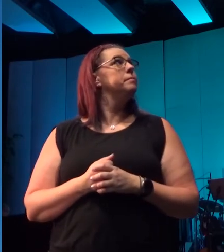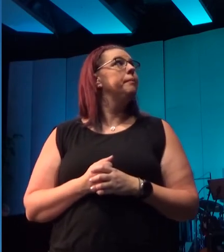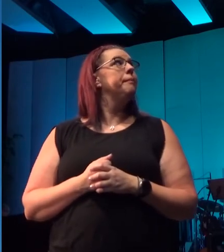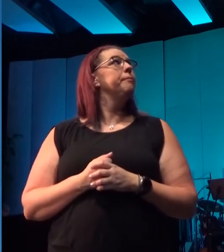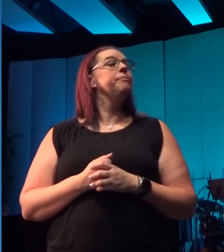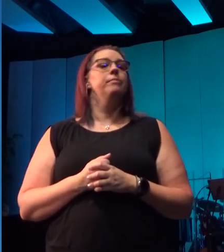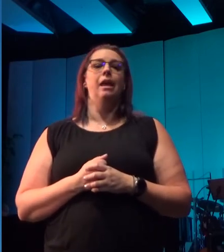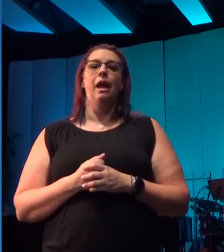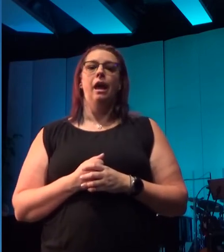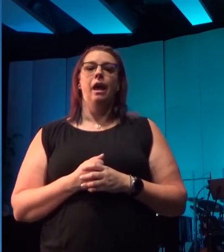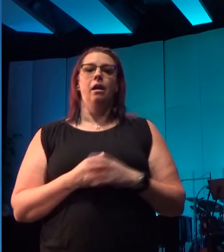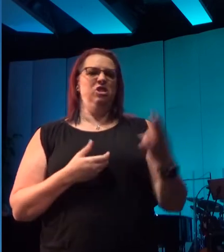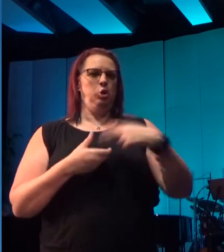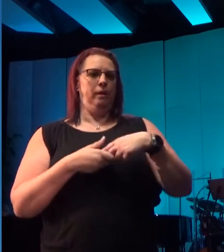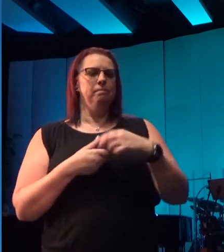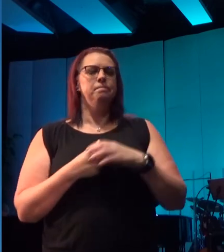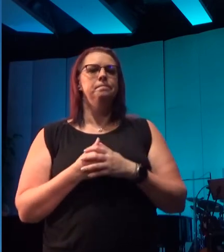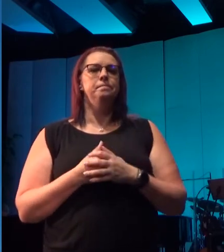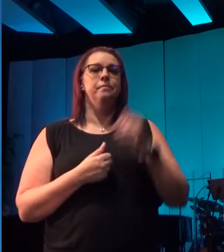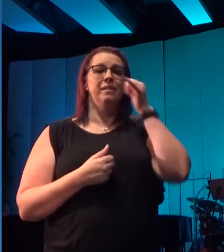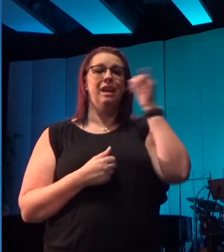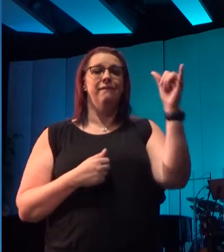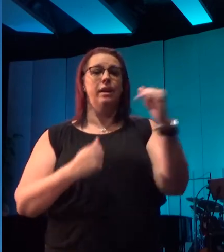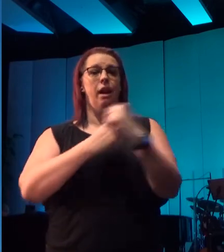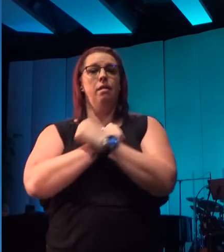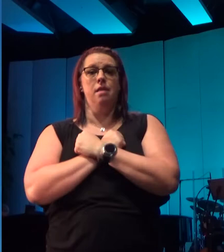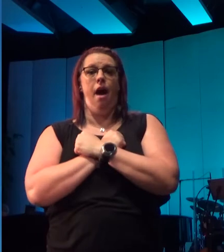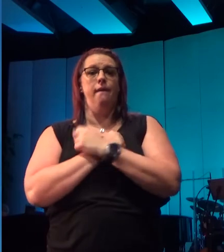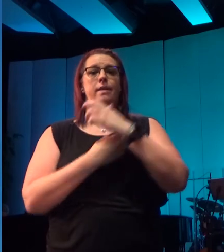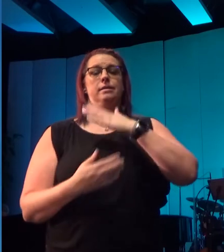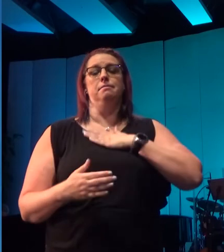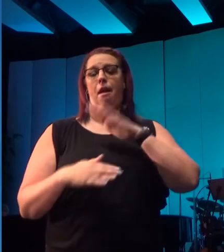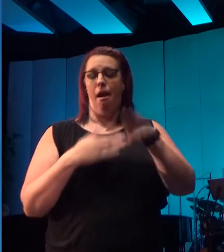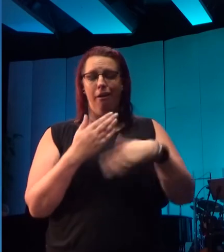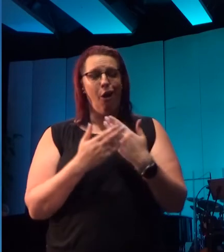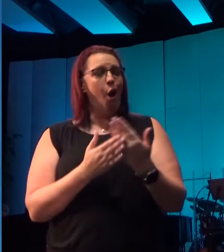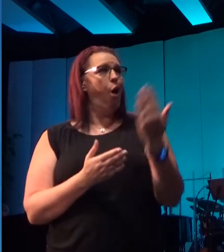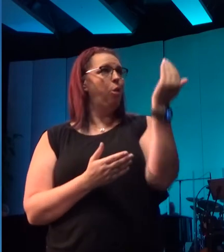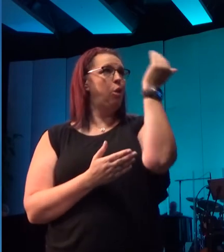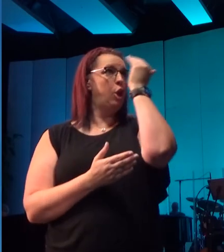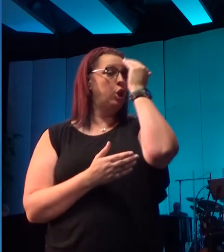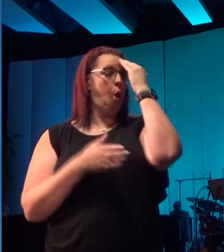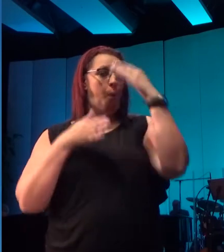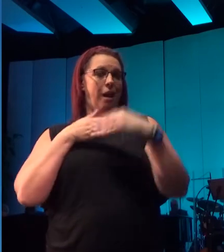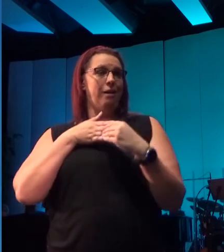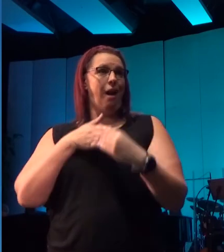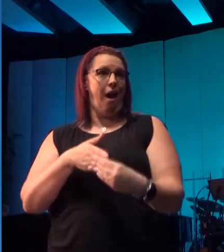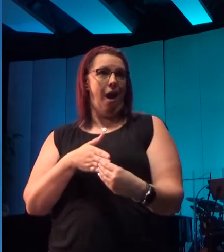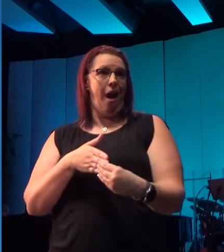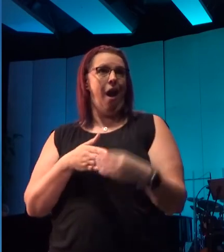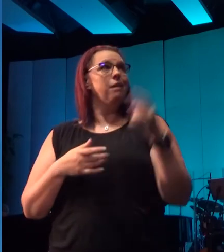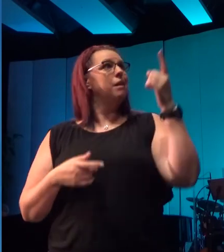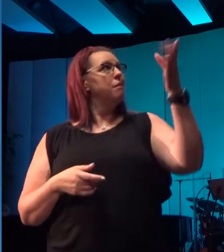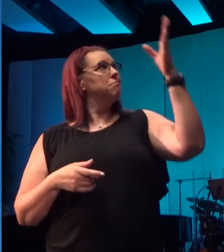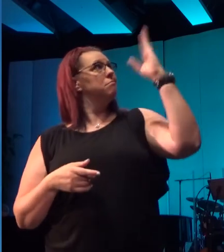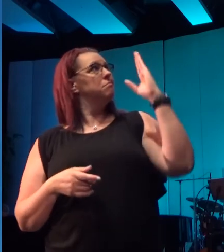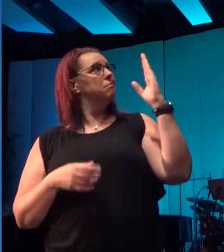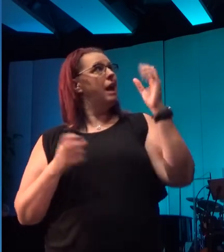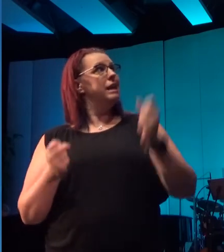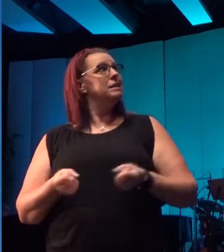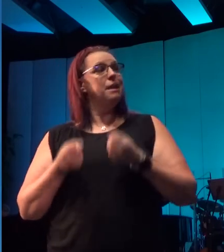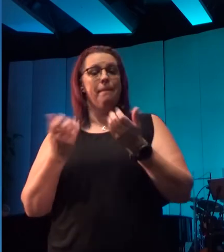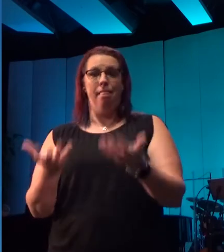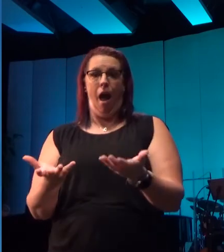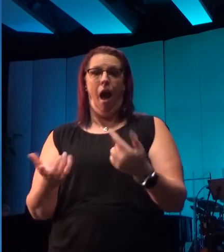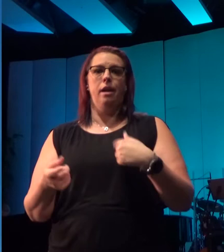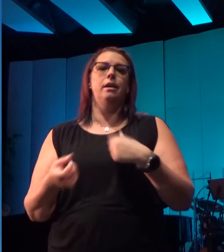Together. Infinite love is my all-knowing guide. In divine supply,